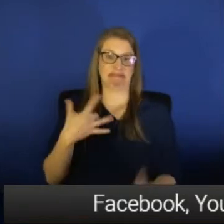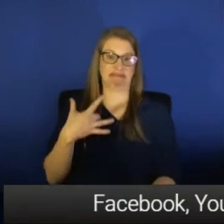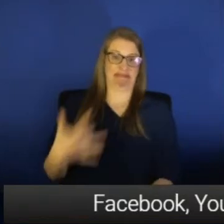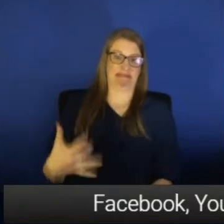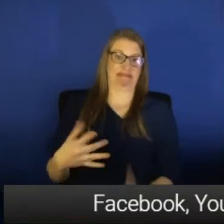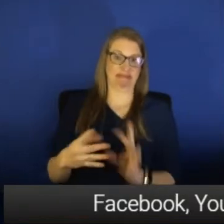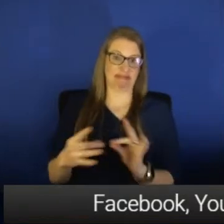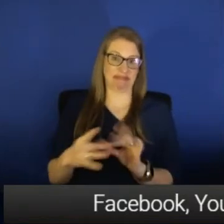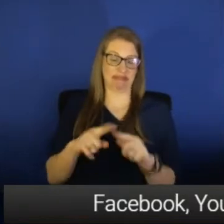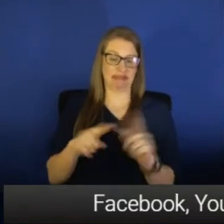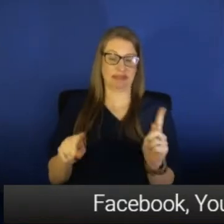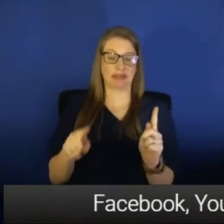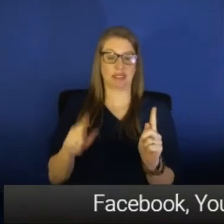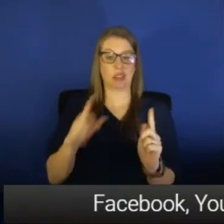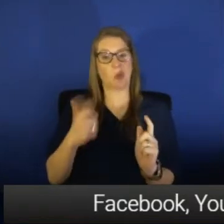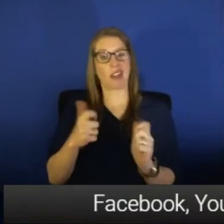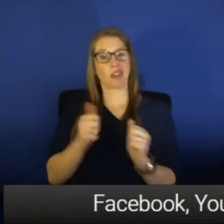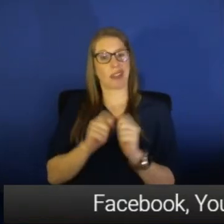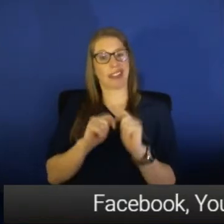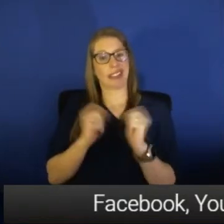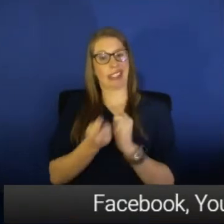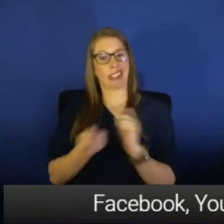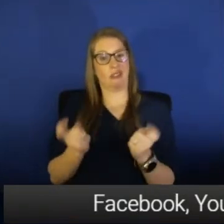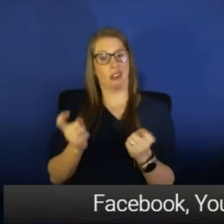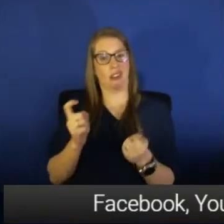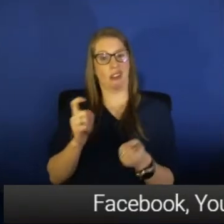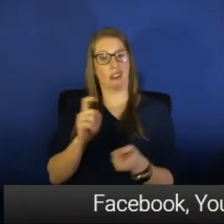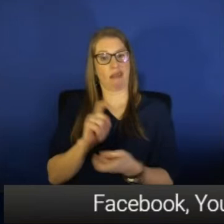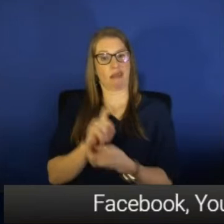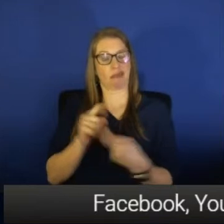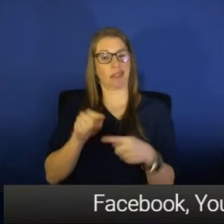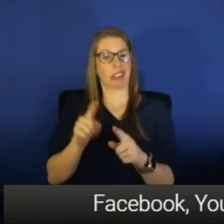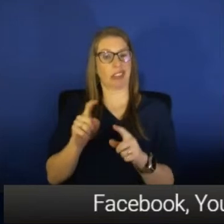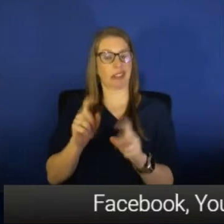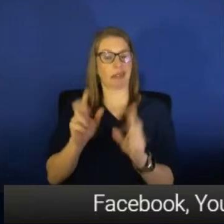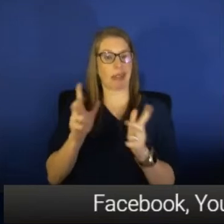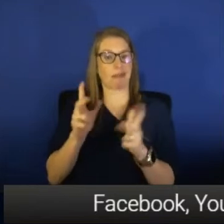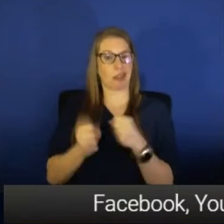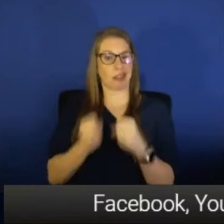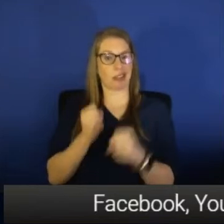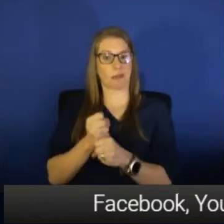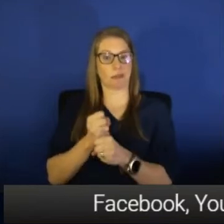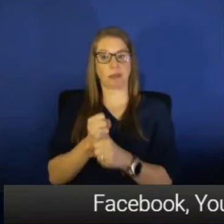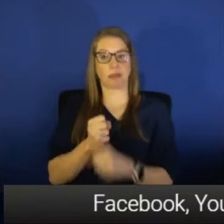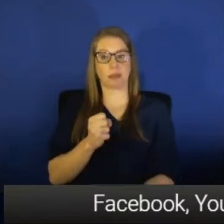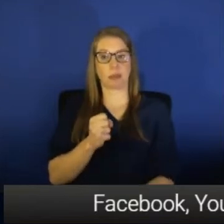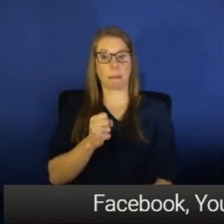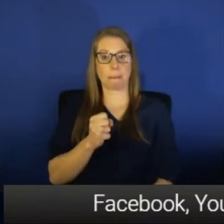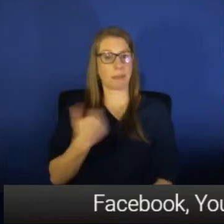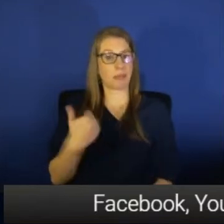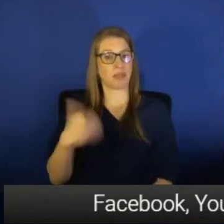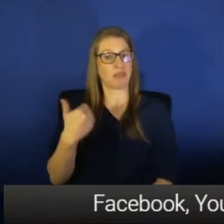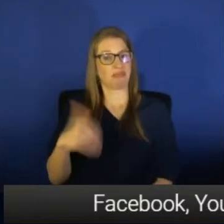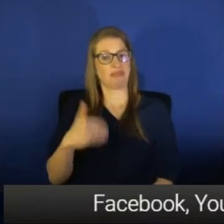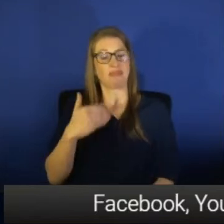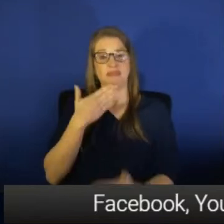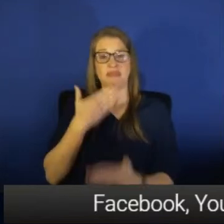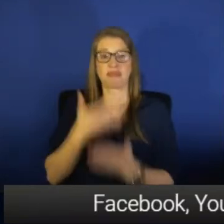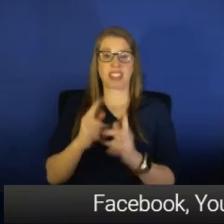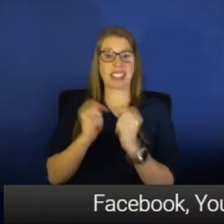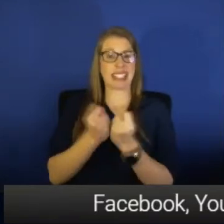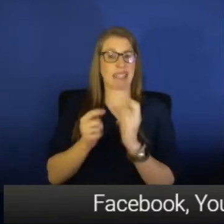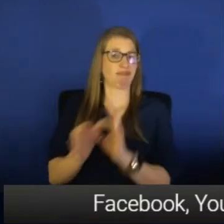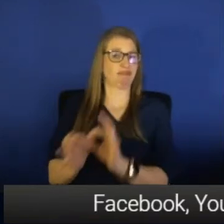team as it sort of evolved over the year was the being good teammates. And